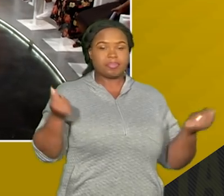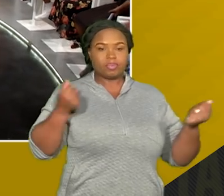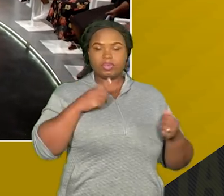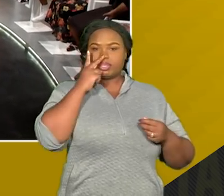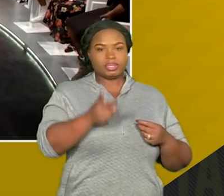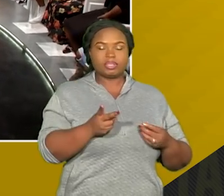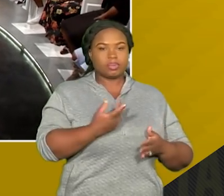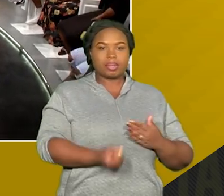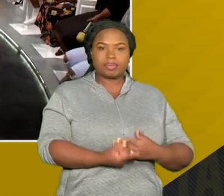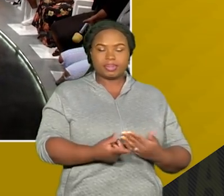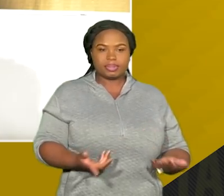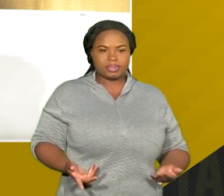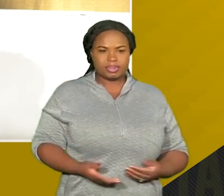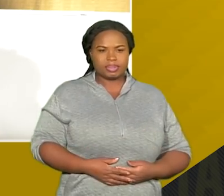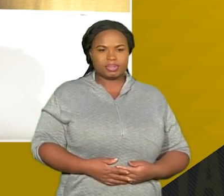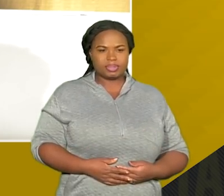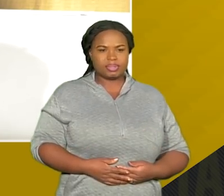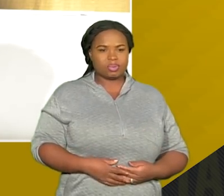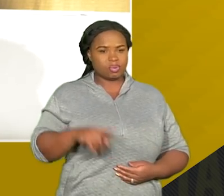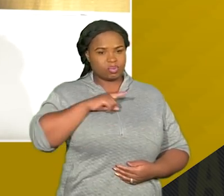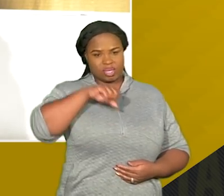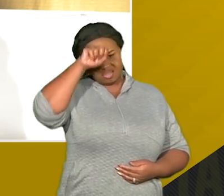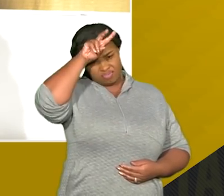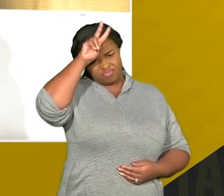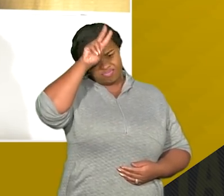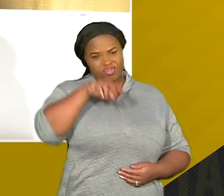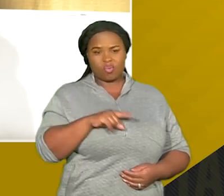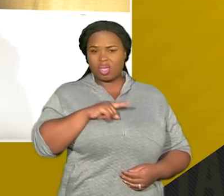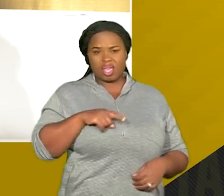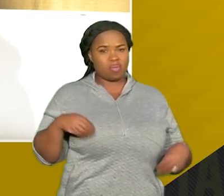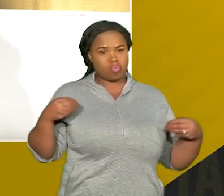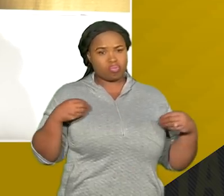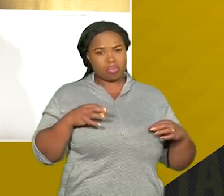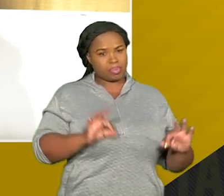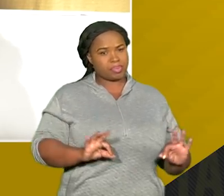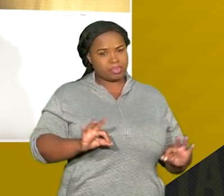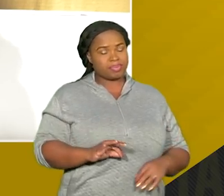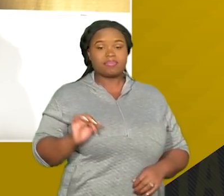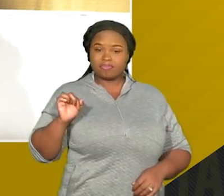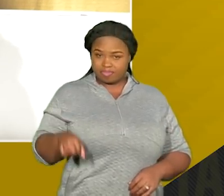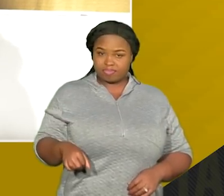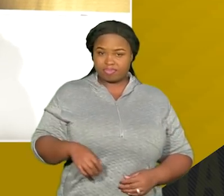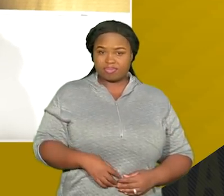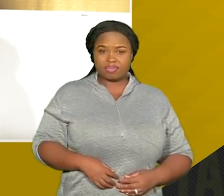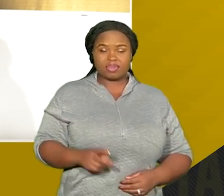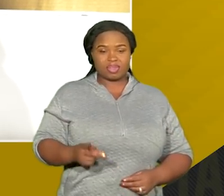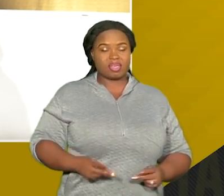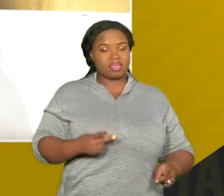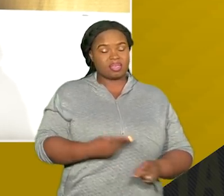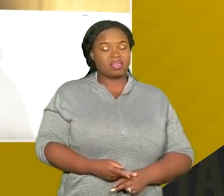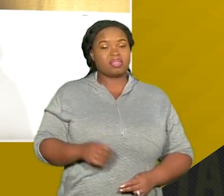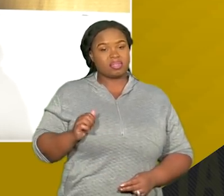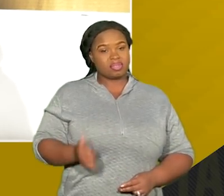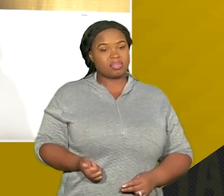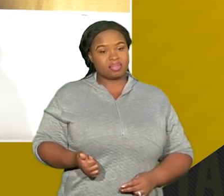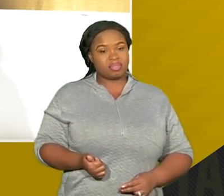one. Yeah. And I get a hulu because Bush are on the train. Yeah, this year total. And the Moko Kwana Aya